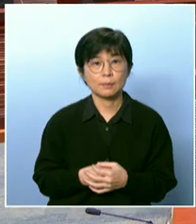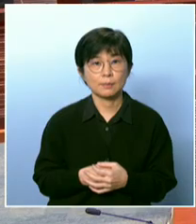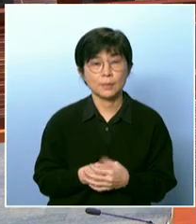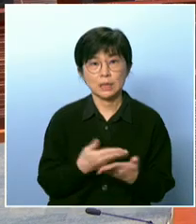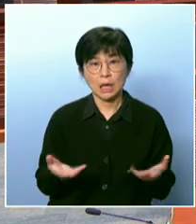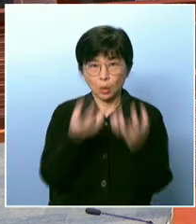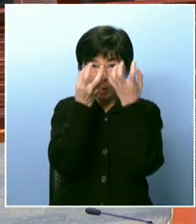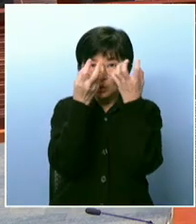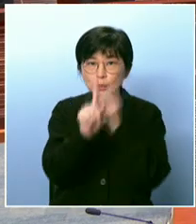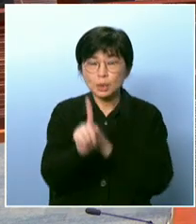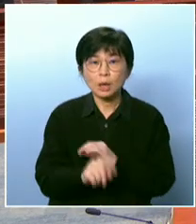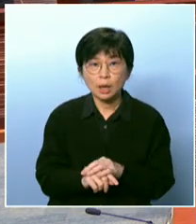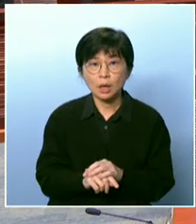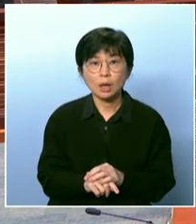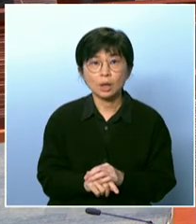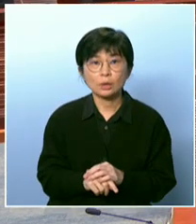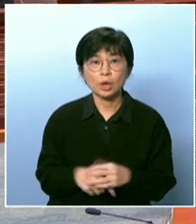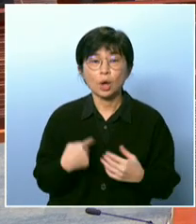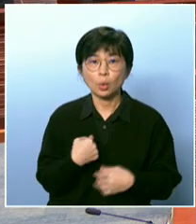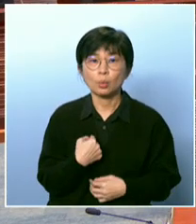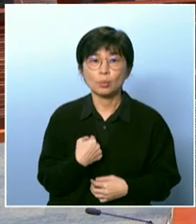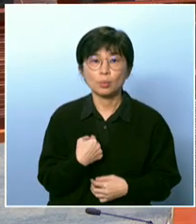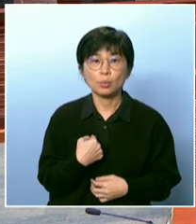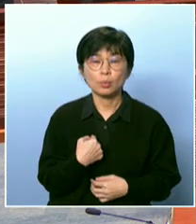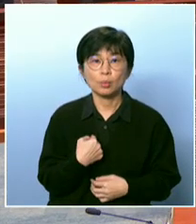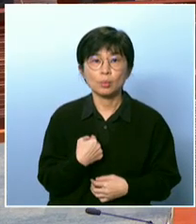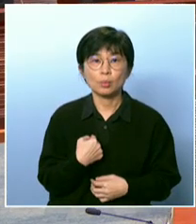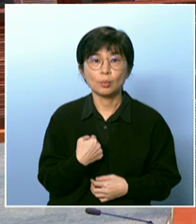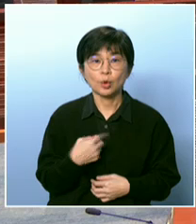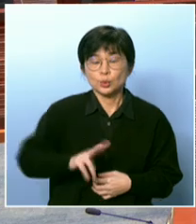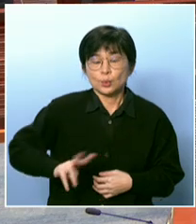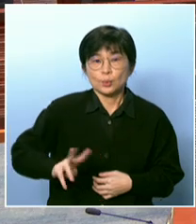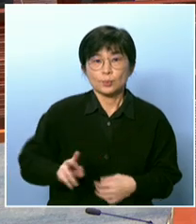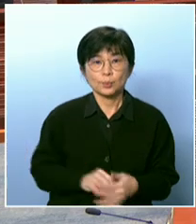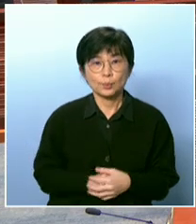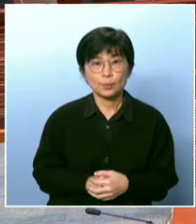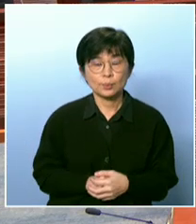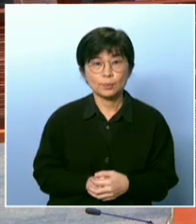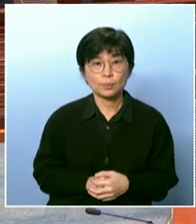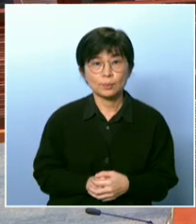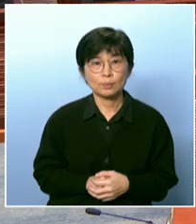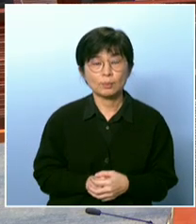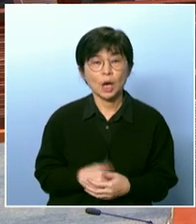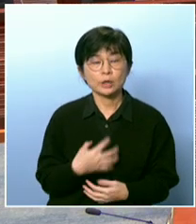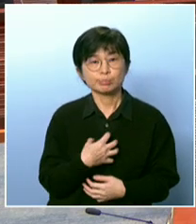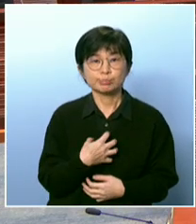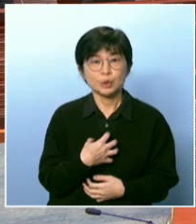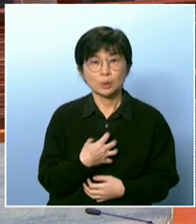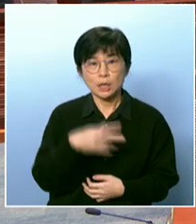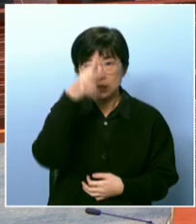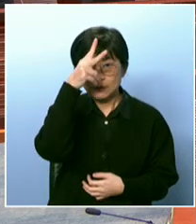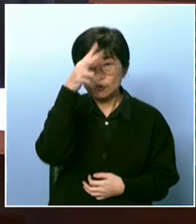have after taking part in the programs. Mr. Sun Li, thank you, Chair. I think I'm the last to speak. Many members